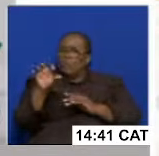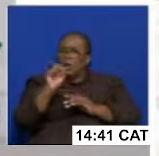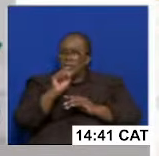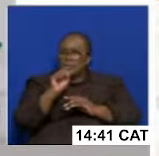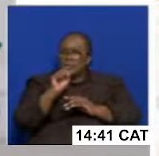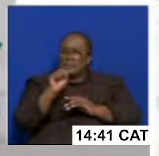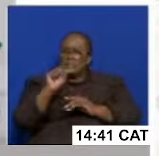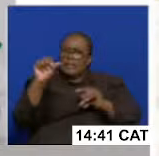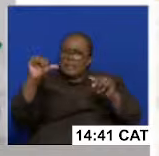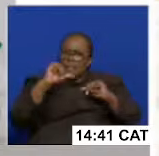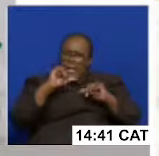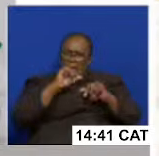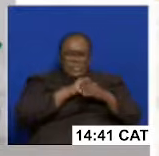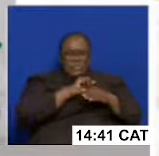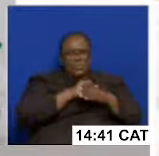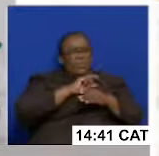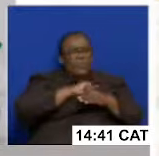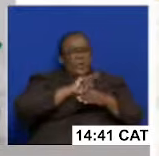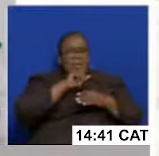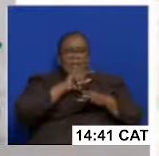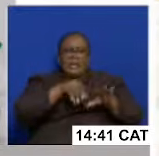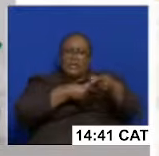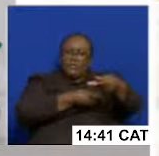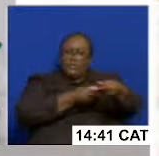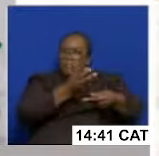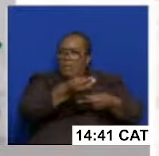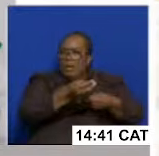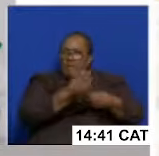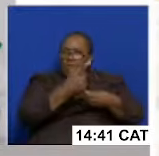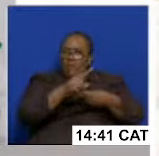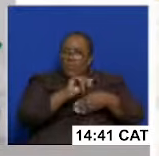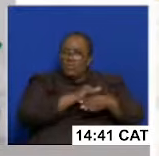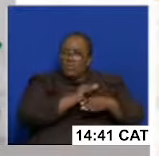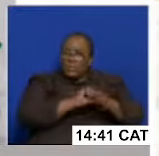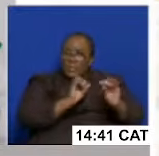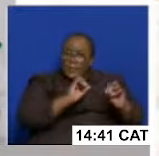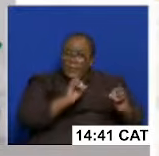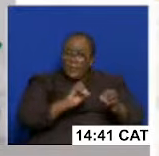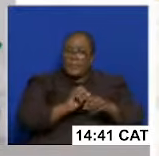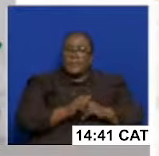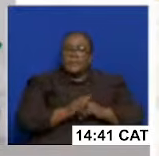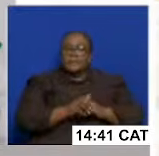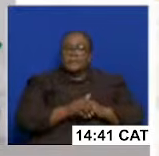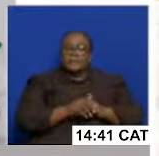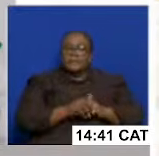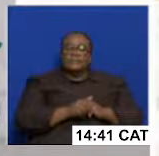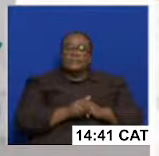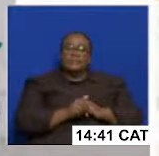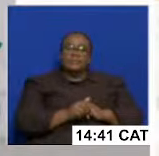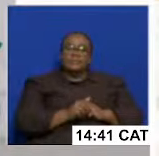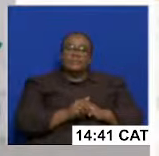Even though at that point in time you hadn't booked the stones, do you accept that? Yes, I do.